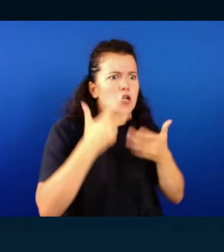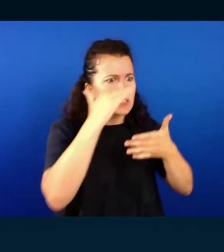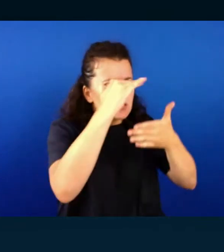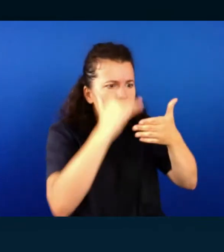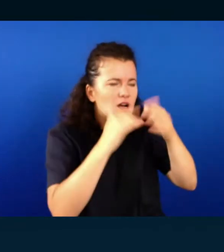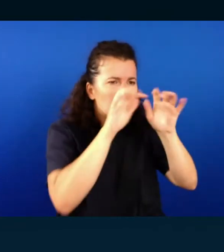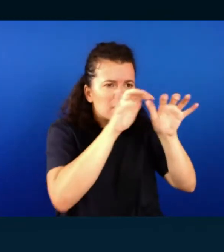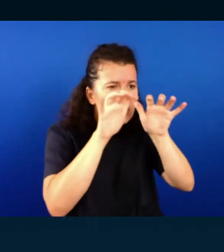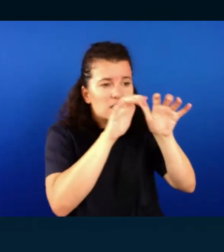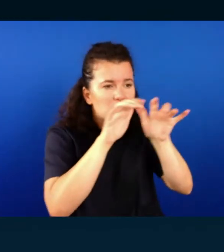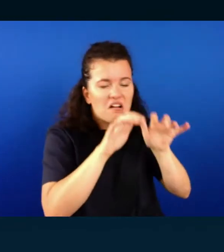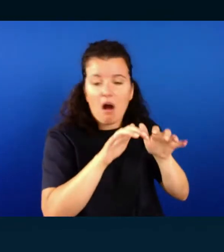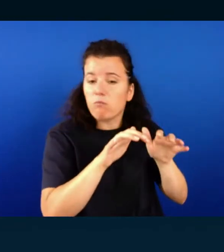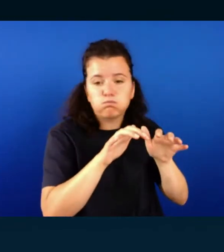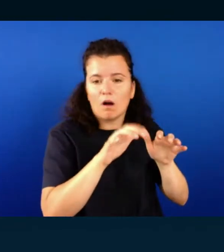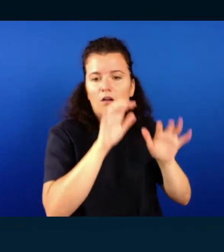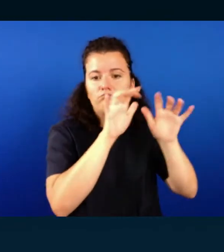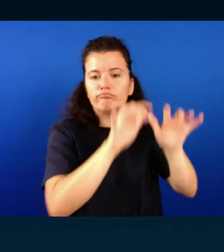So that's pretty neat.